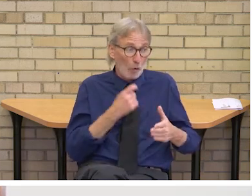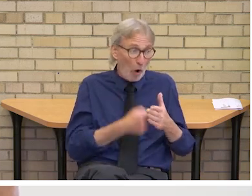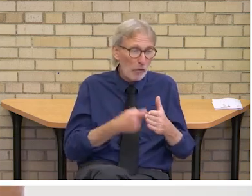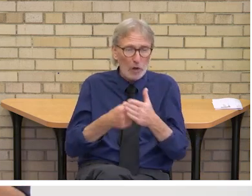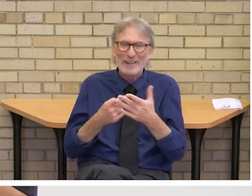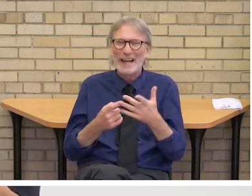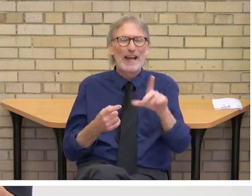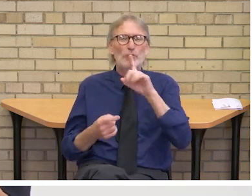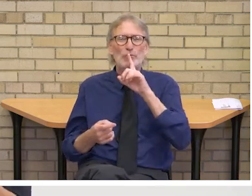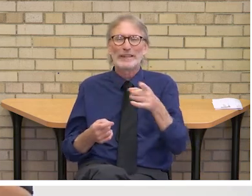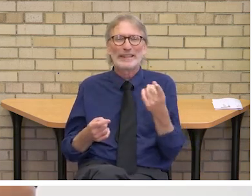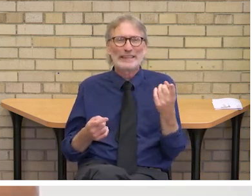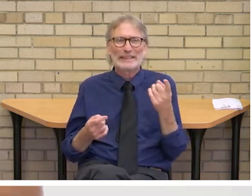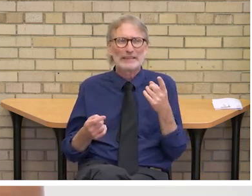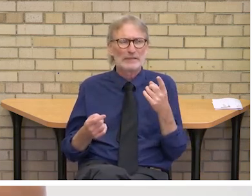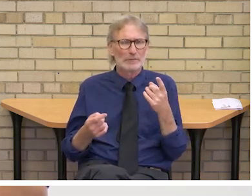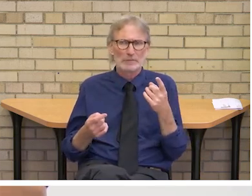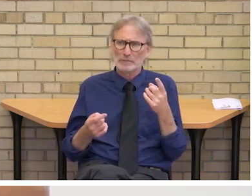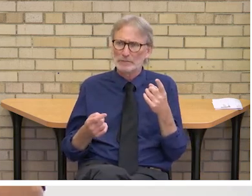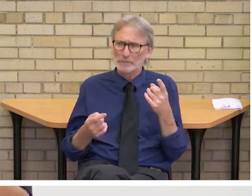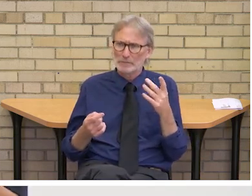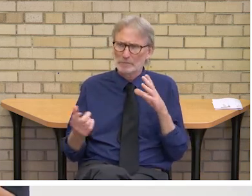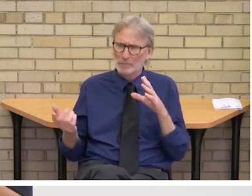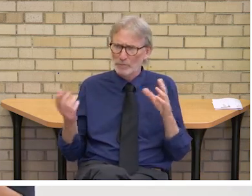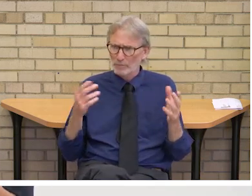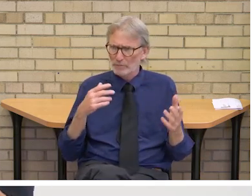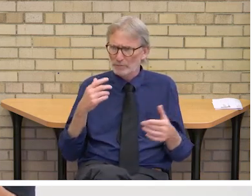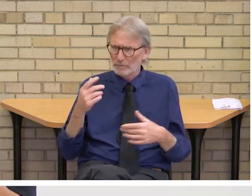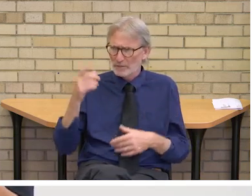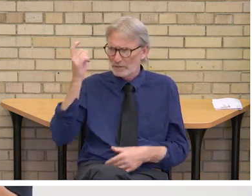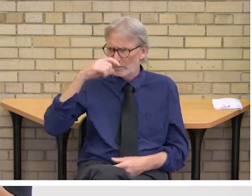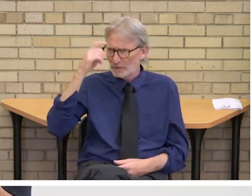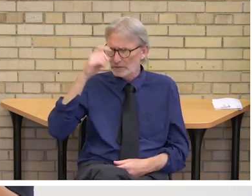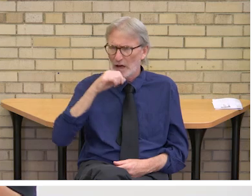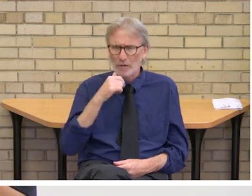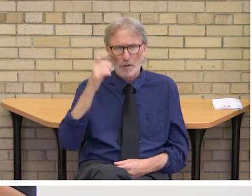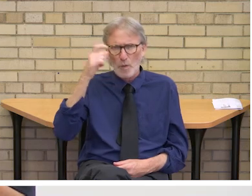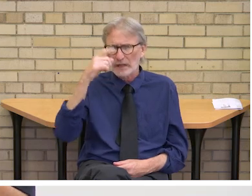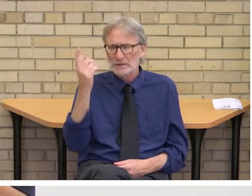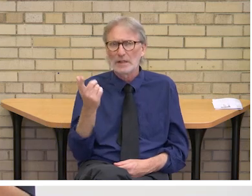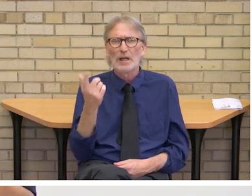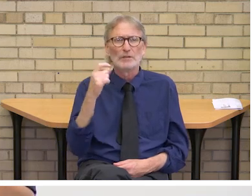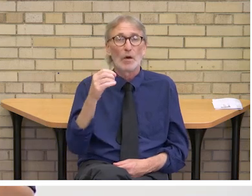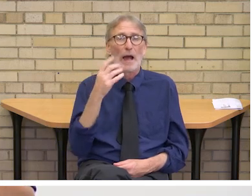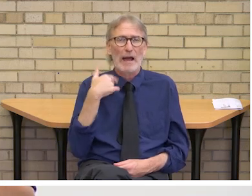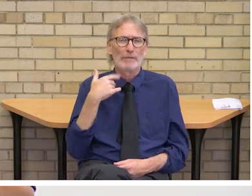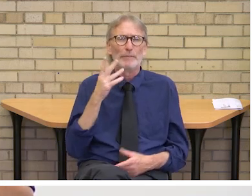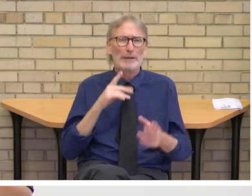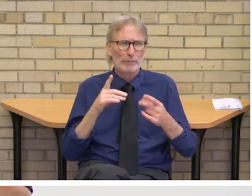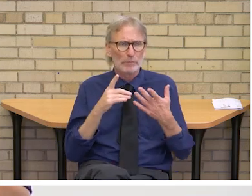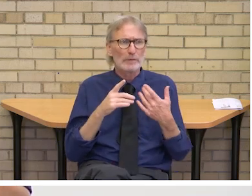not an exact dividing line. Is it prudent, is it not prudent? But there's a process, there's input from various historic stakeholders.